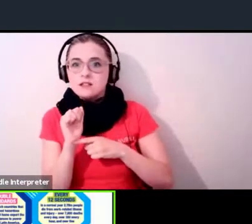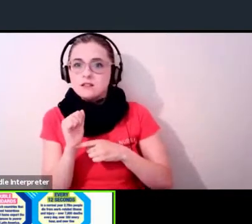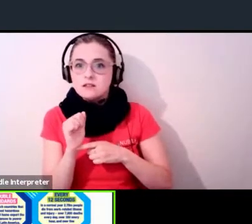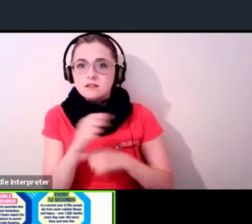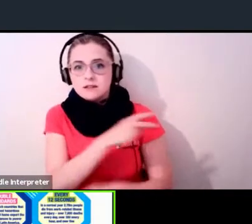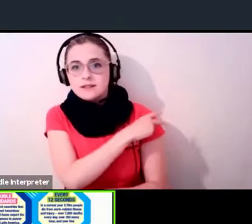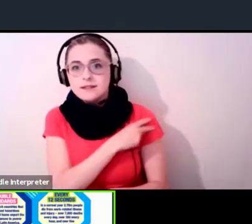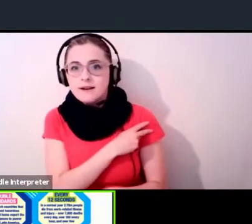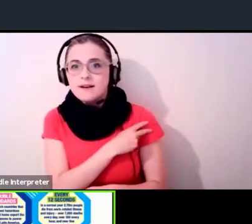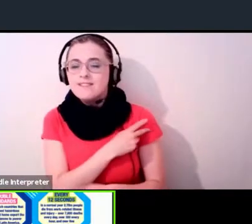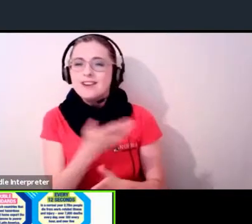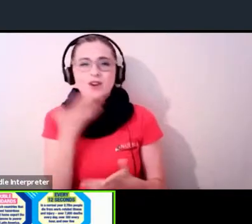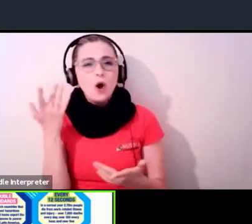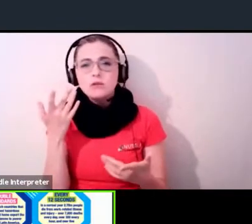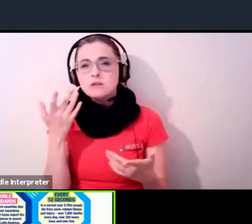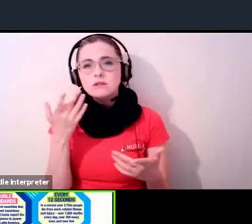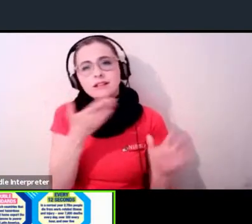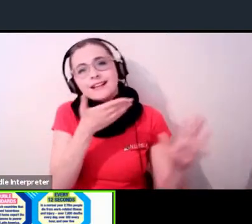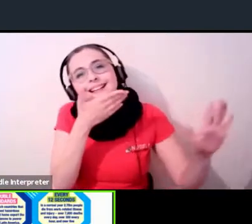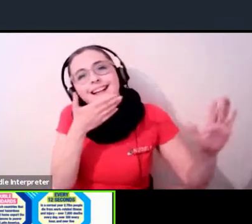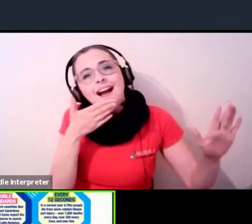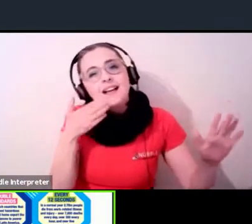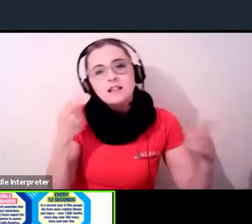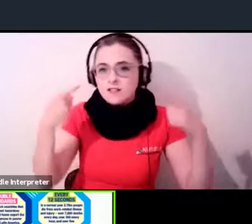not the benevolence of employers.